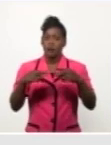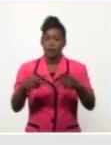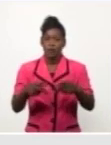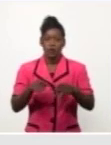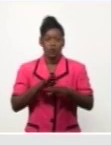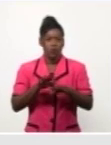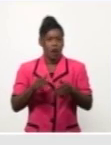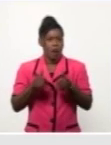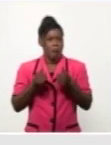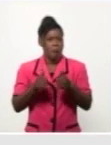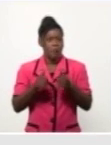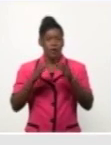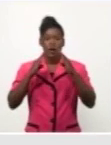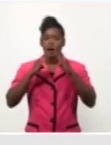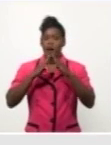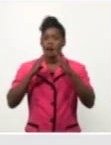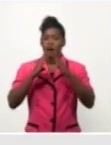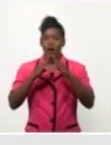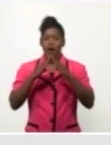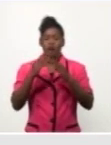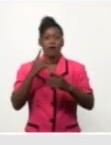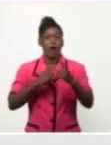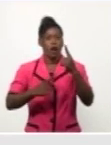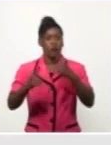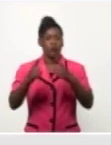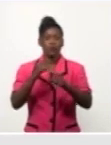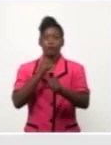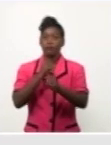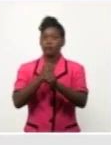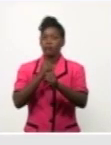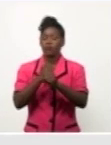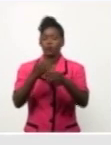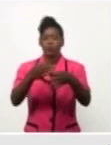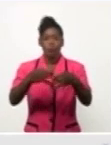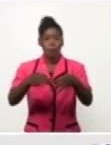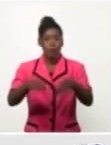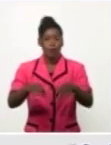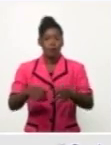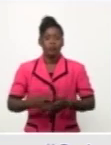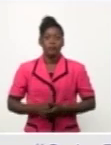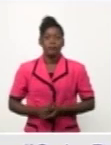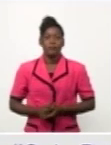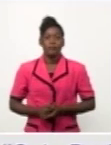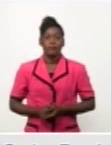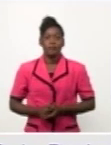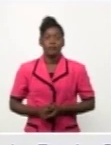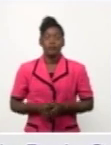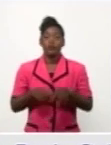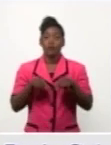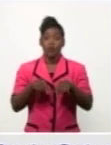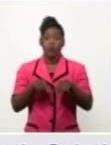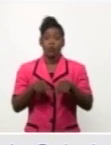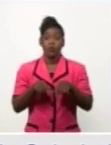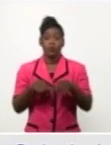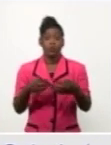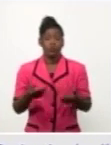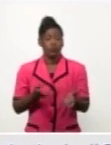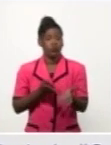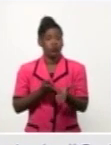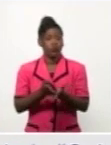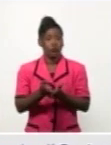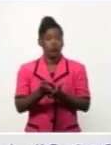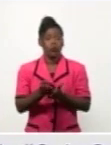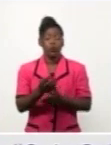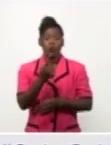a favorable evolution and are currently being monitored at home or back to their normal